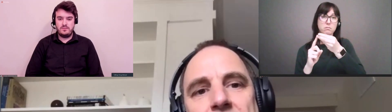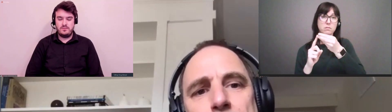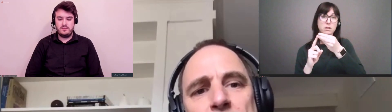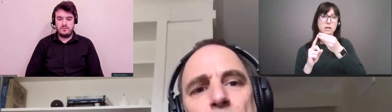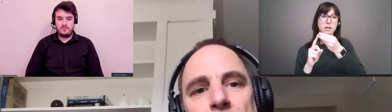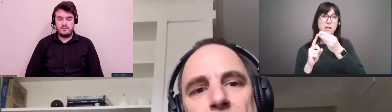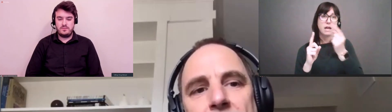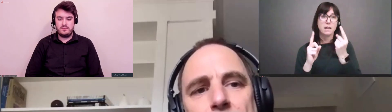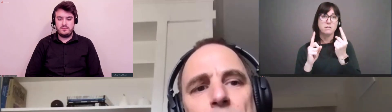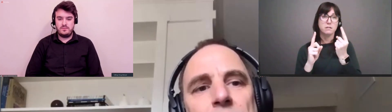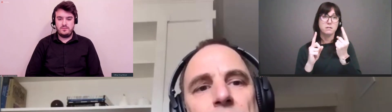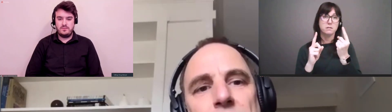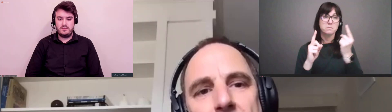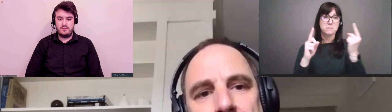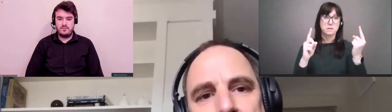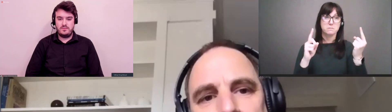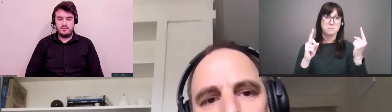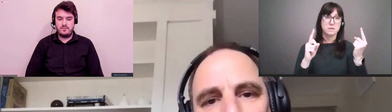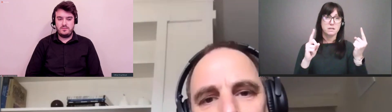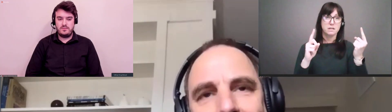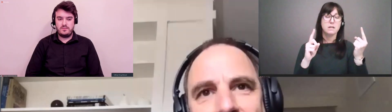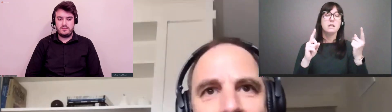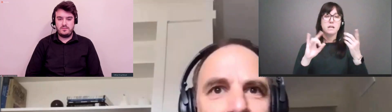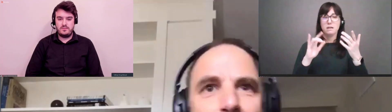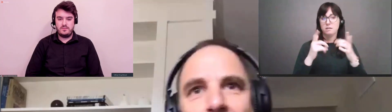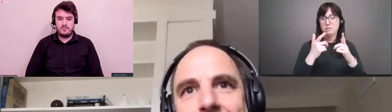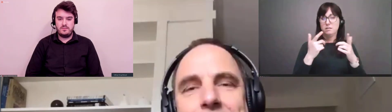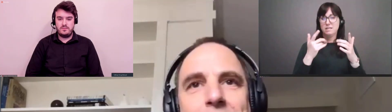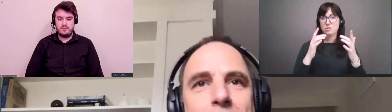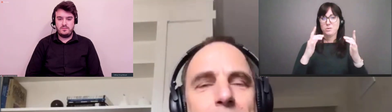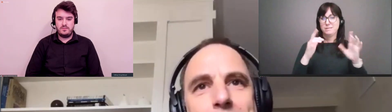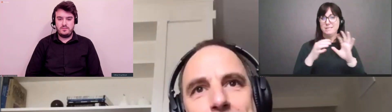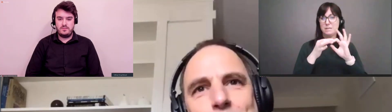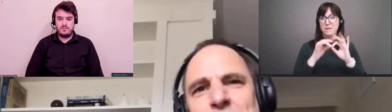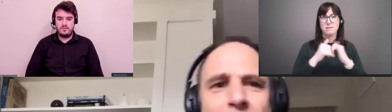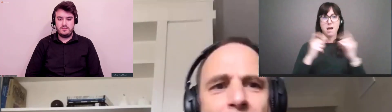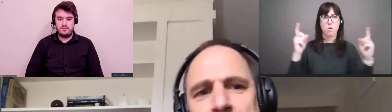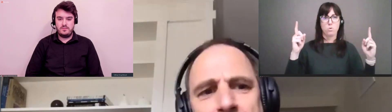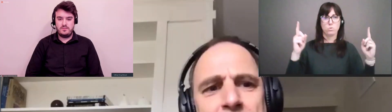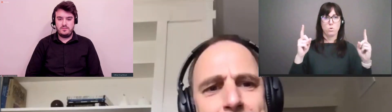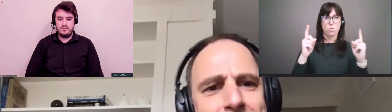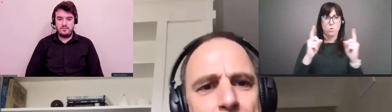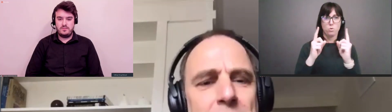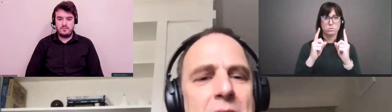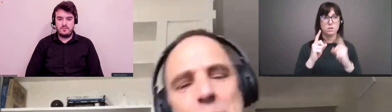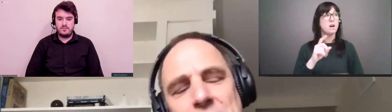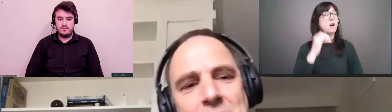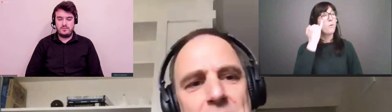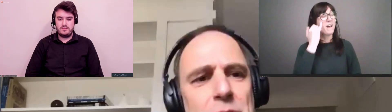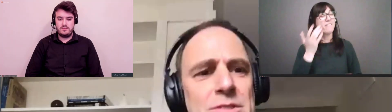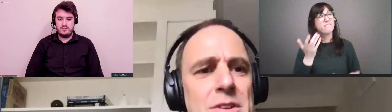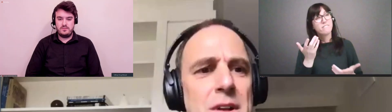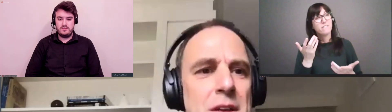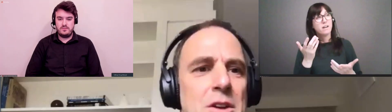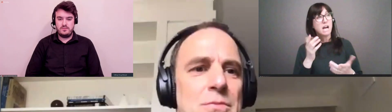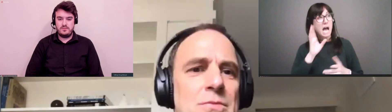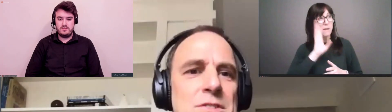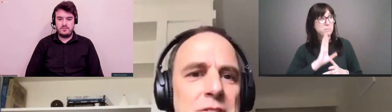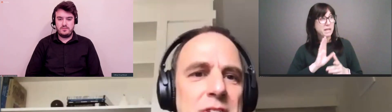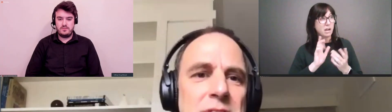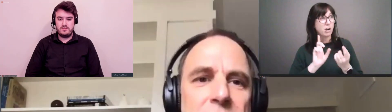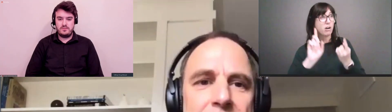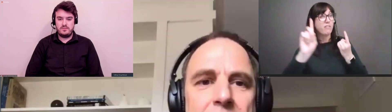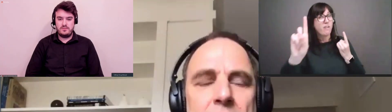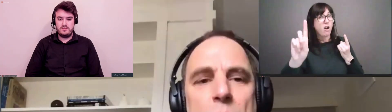reduce that from 0.5 to 0.25. So it's not so much like, what if I don't have a beer with my neighbor? How much is that going to reduce,